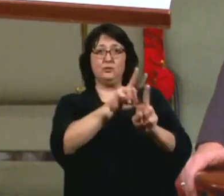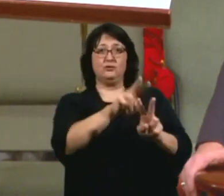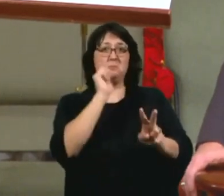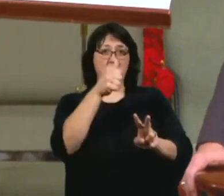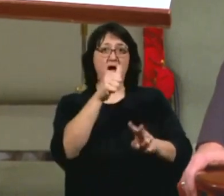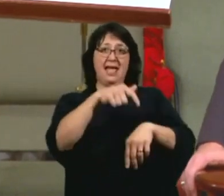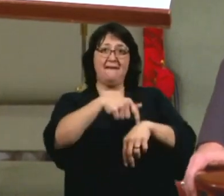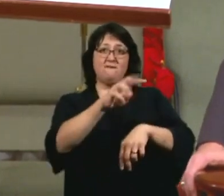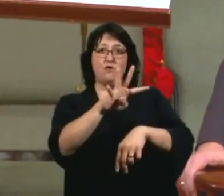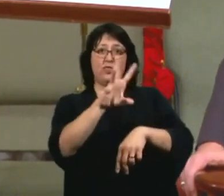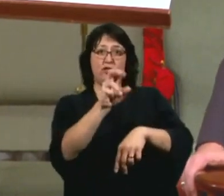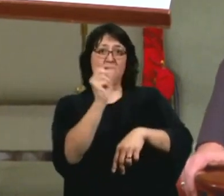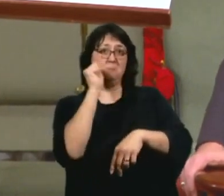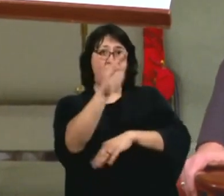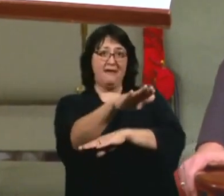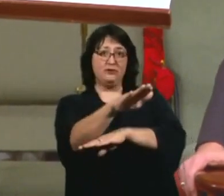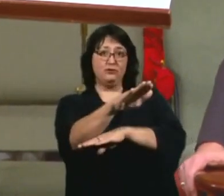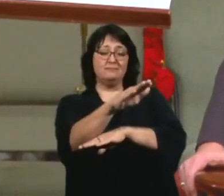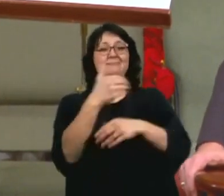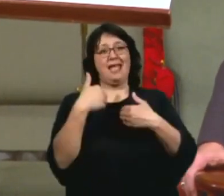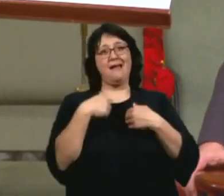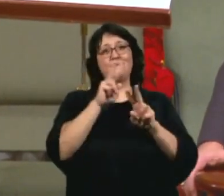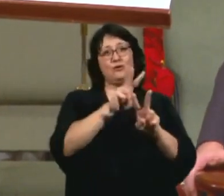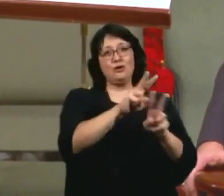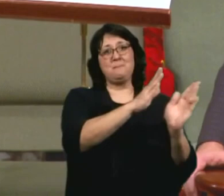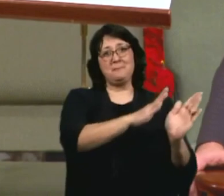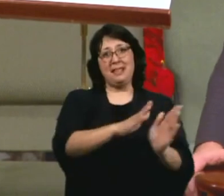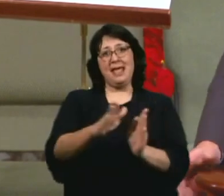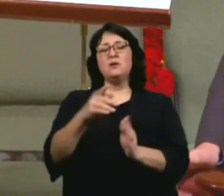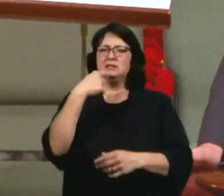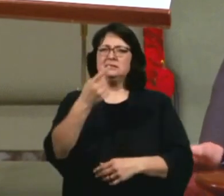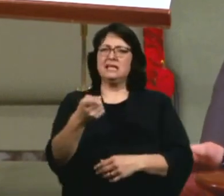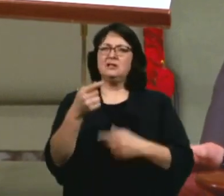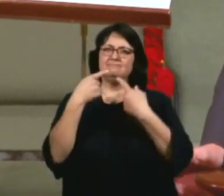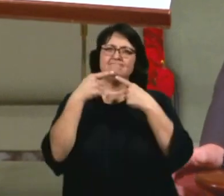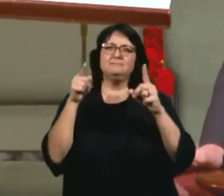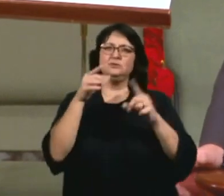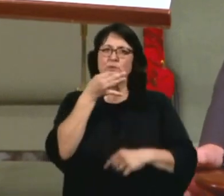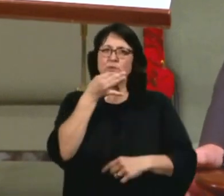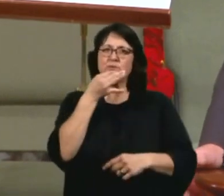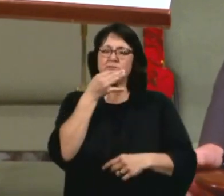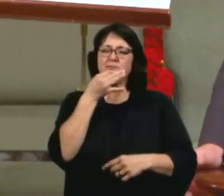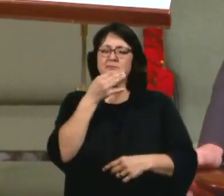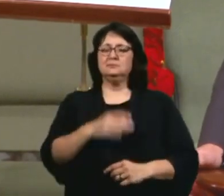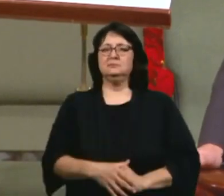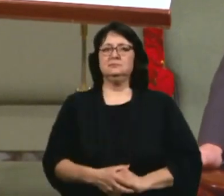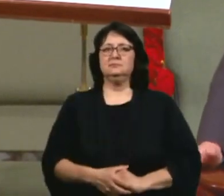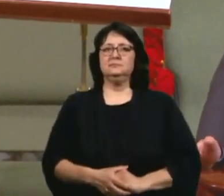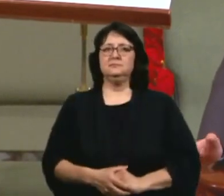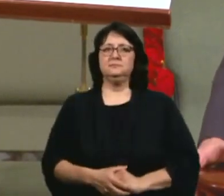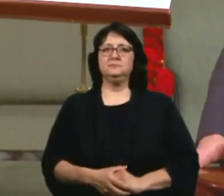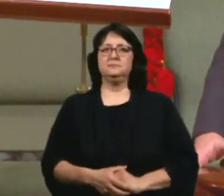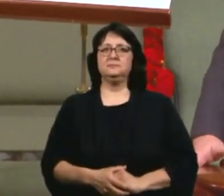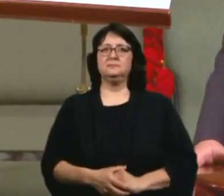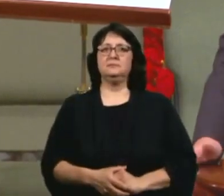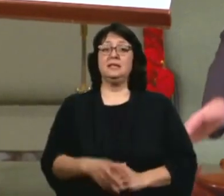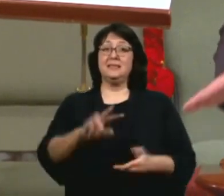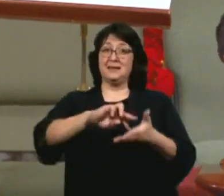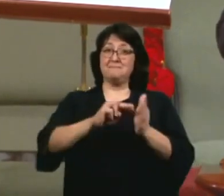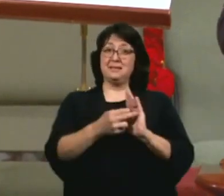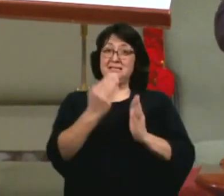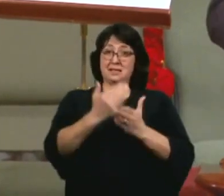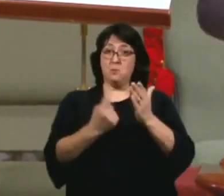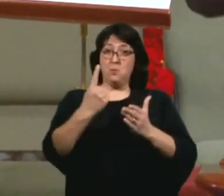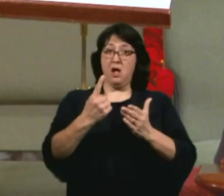afternoon. There are funerals planned, and I'll tell you about them in just a few moments in our service. That means someone has